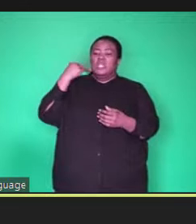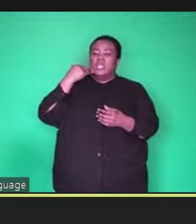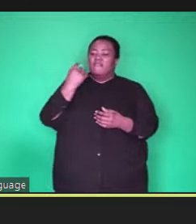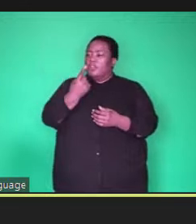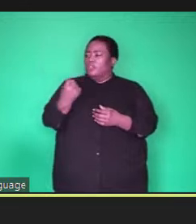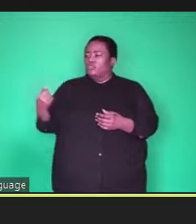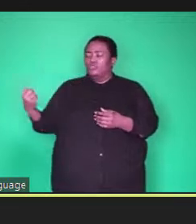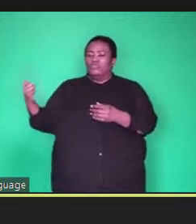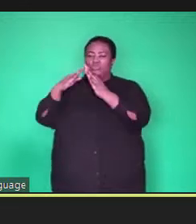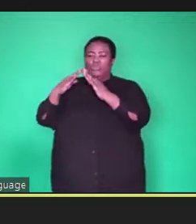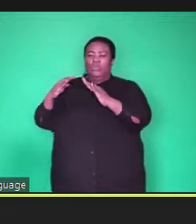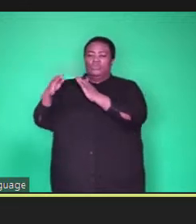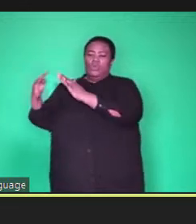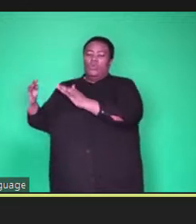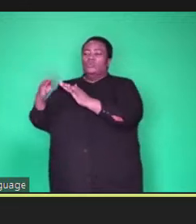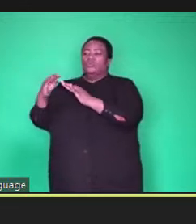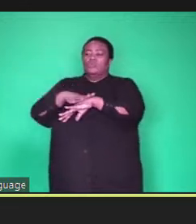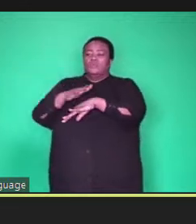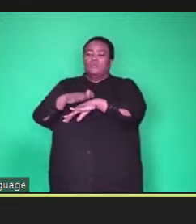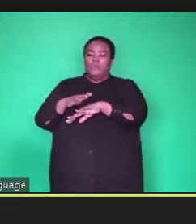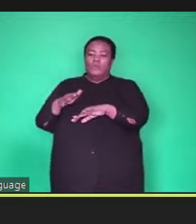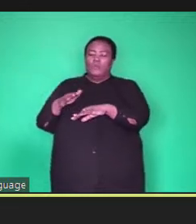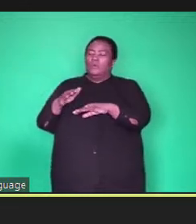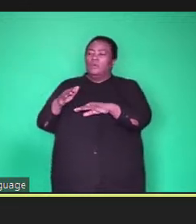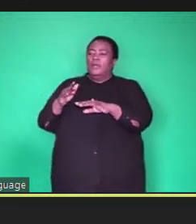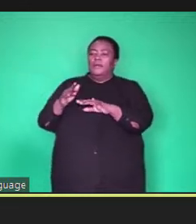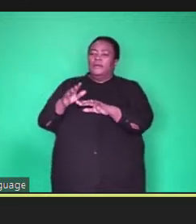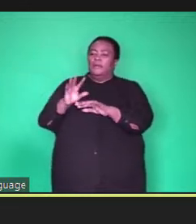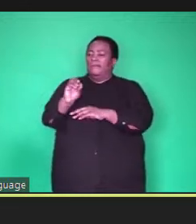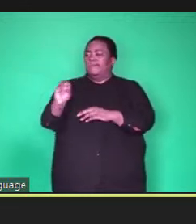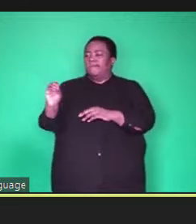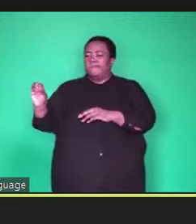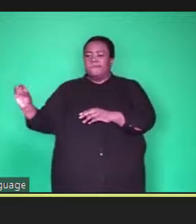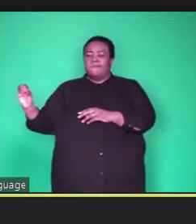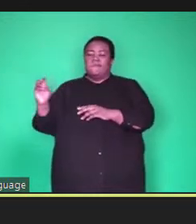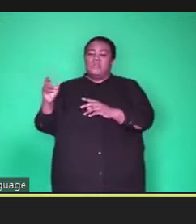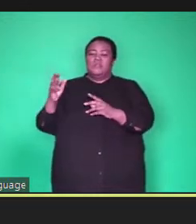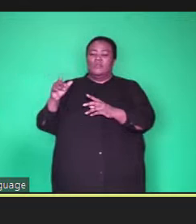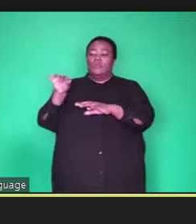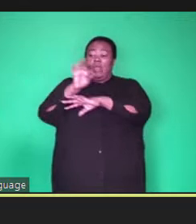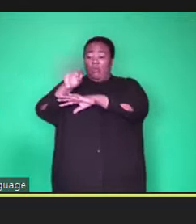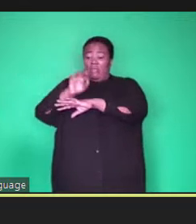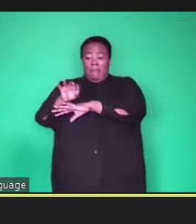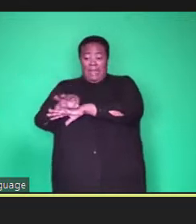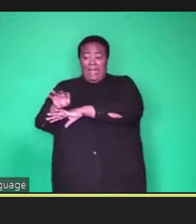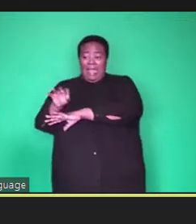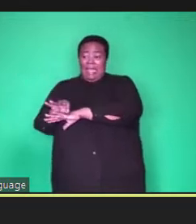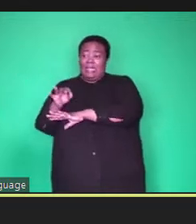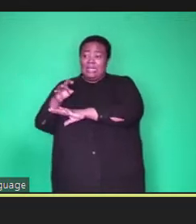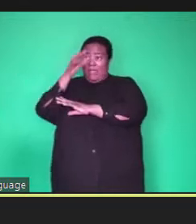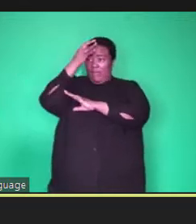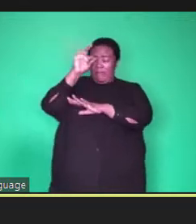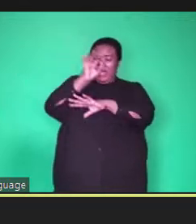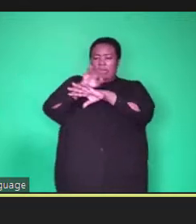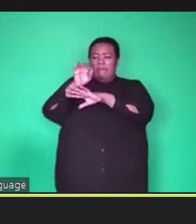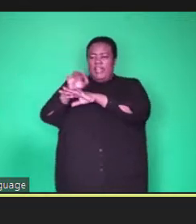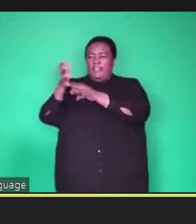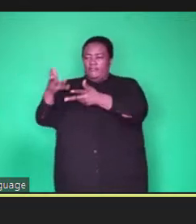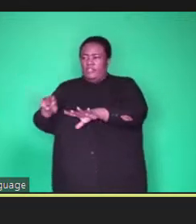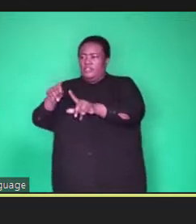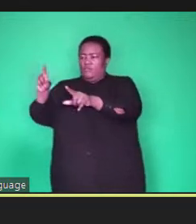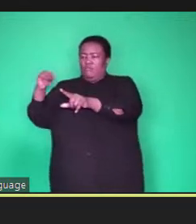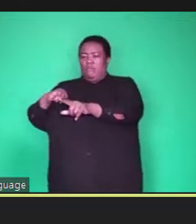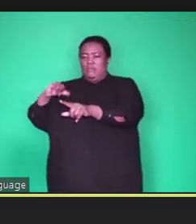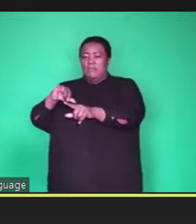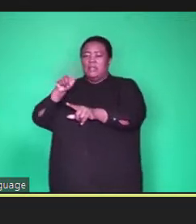there were originally in the plan that the government is using, yet people have mostly gone home, as we've seen is a strong